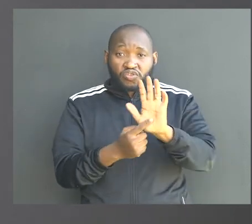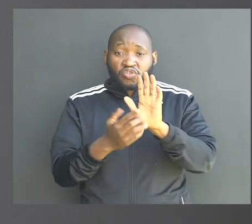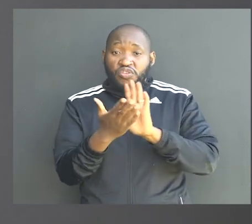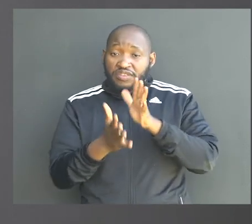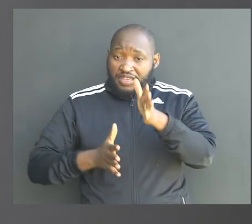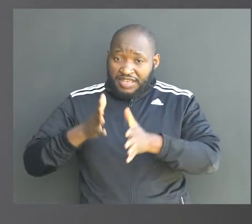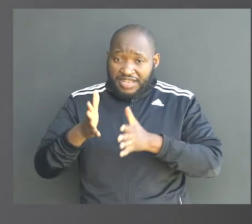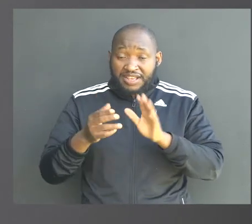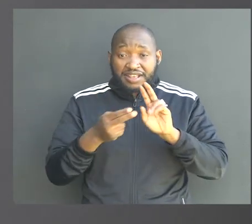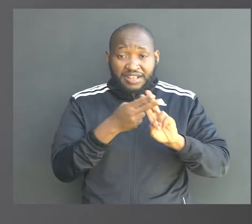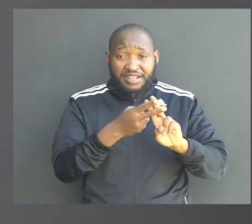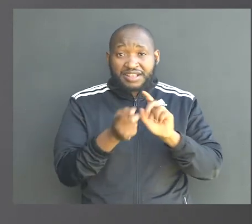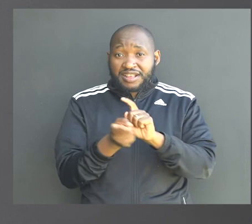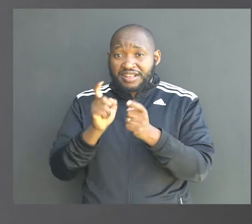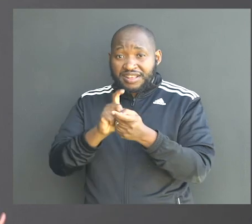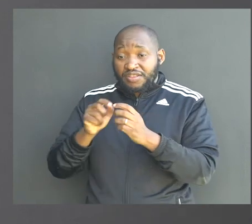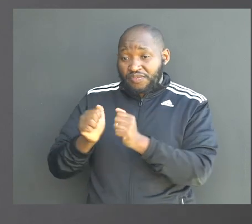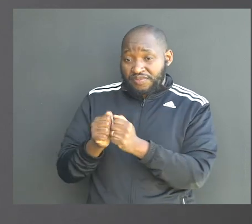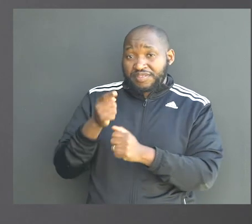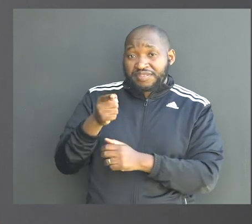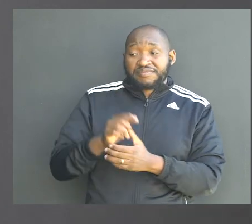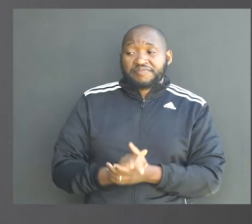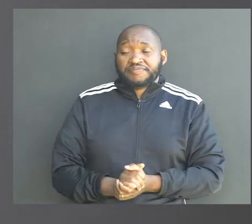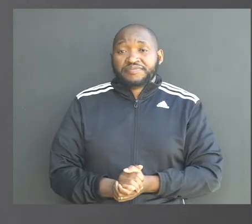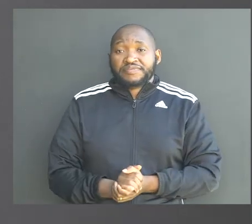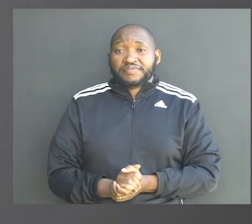hashtag hashtag change